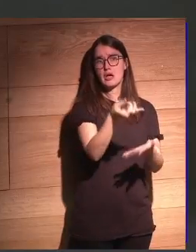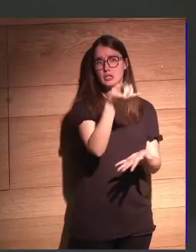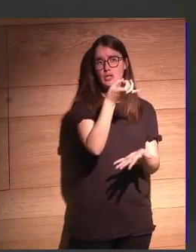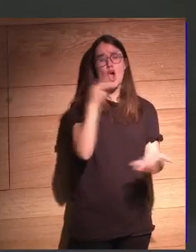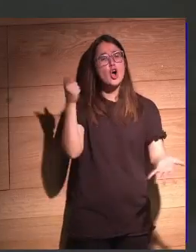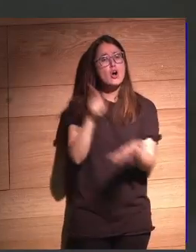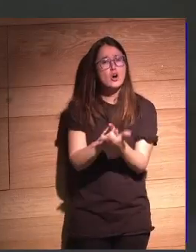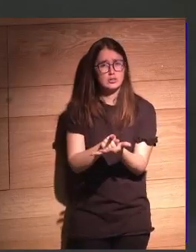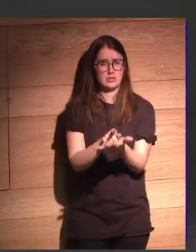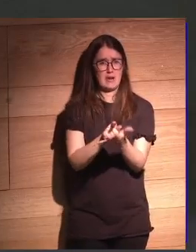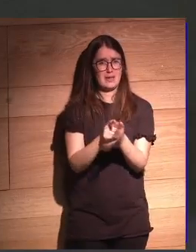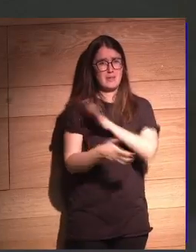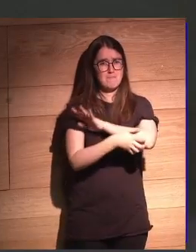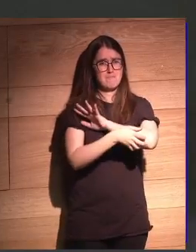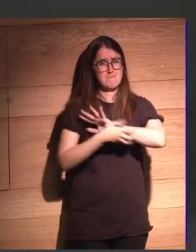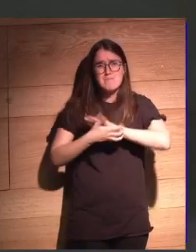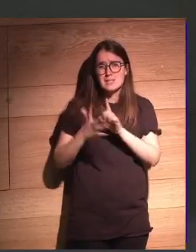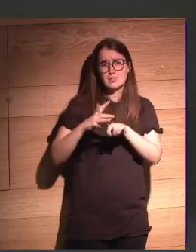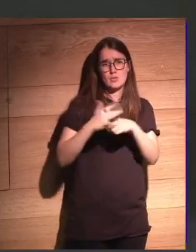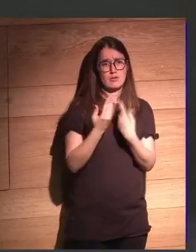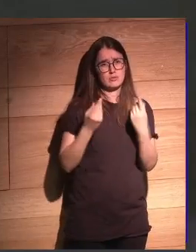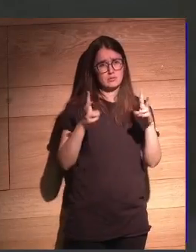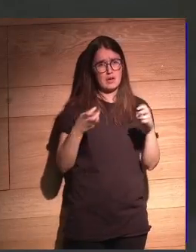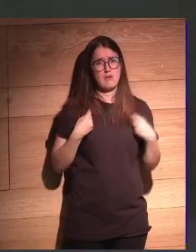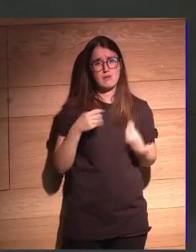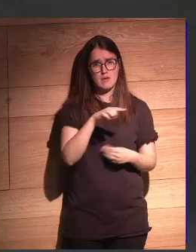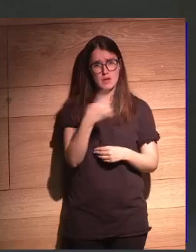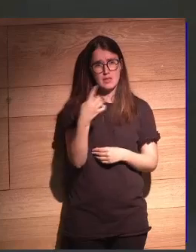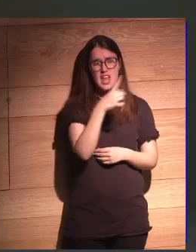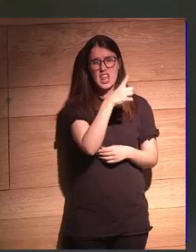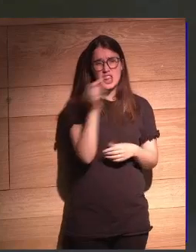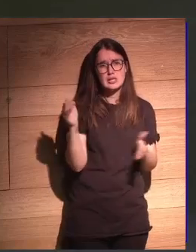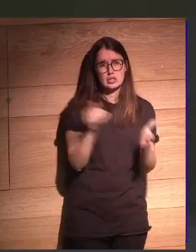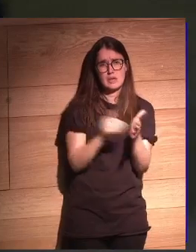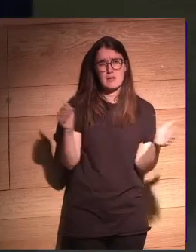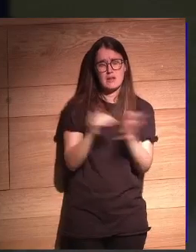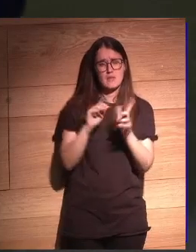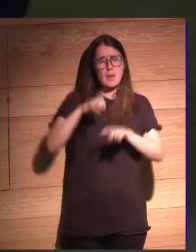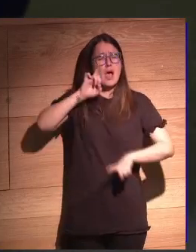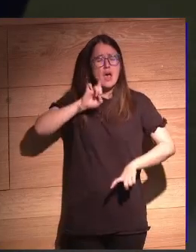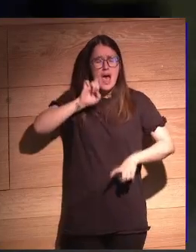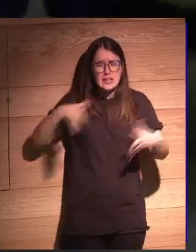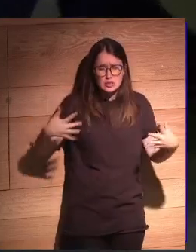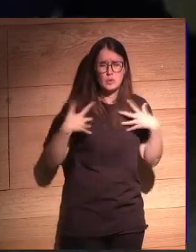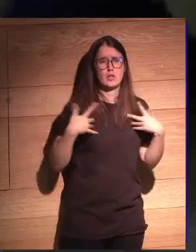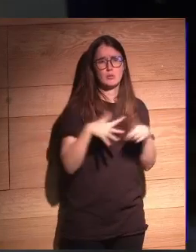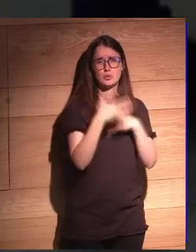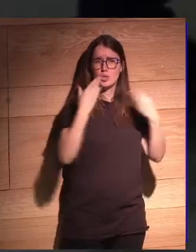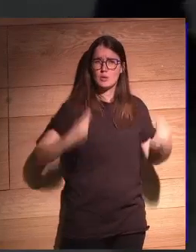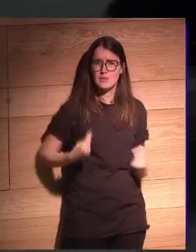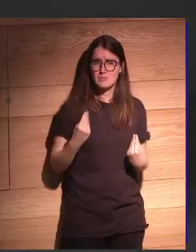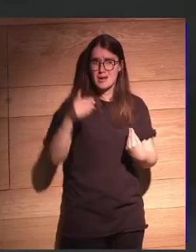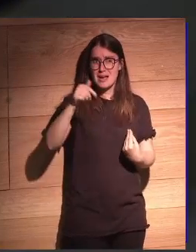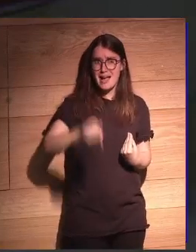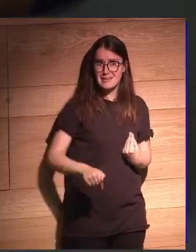is nothing. What happened 10 years ago is nothing compared to what's going on right now. There are